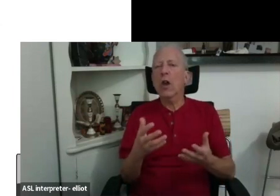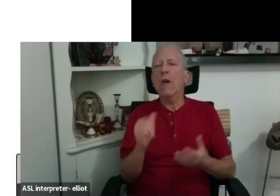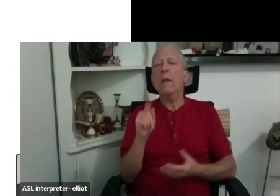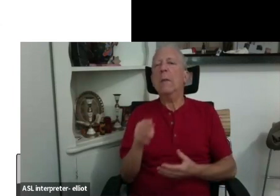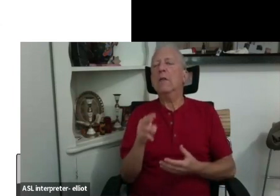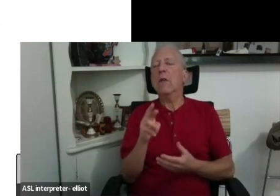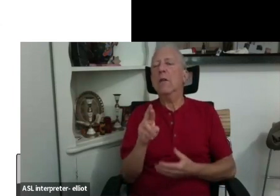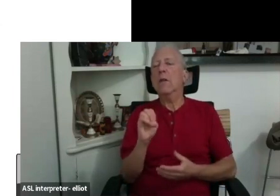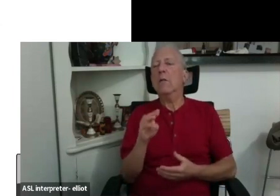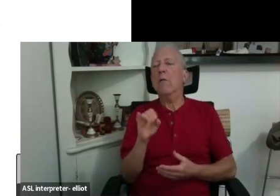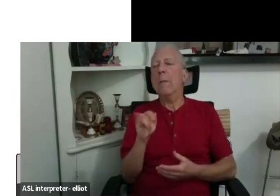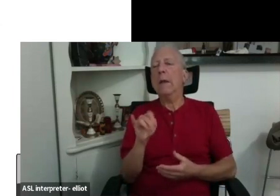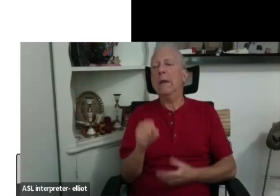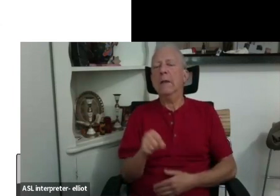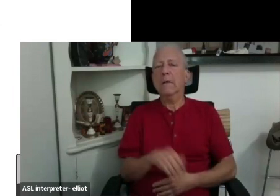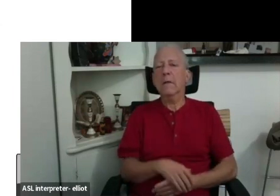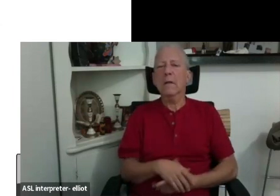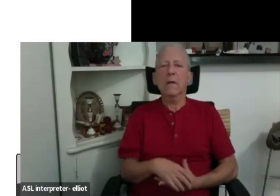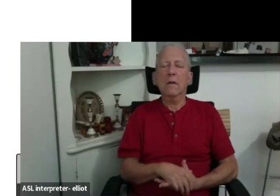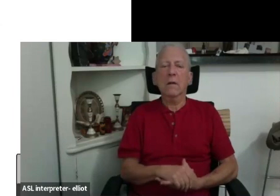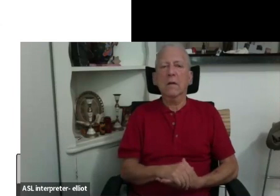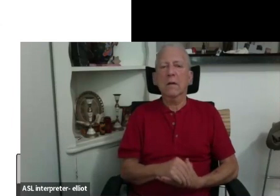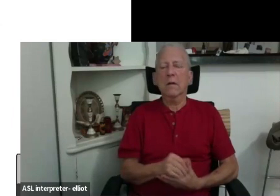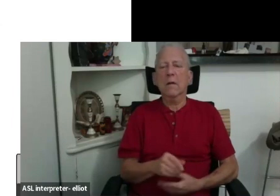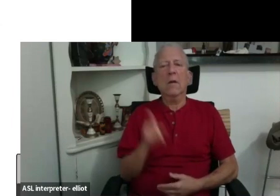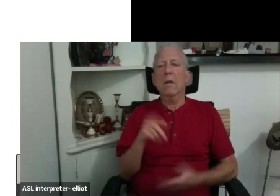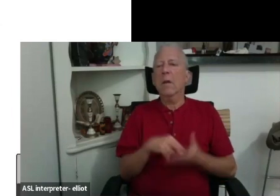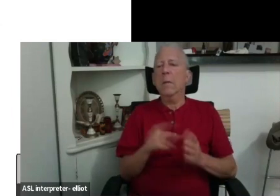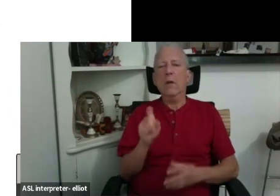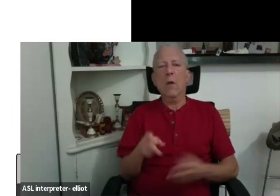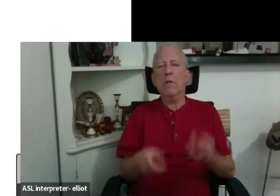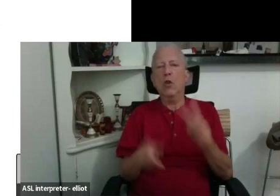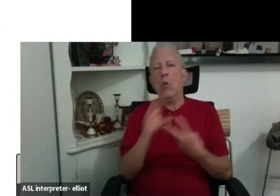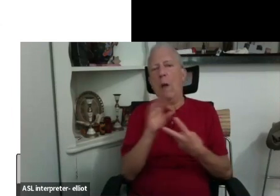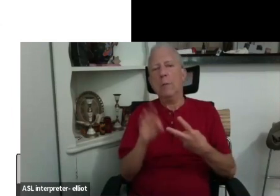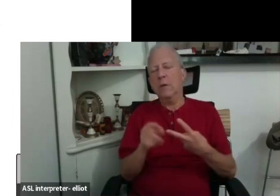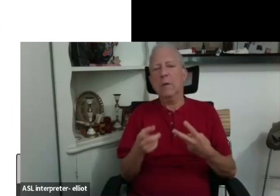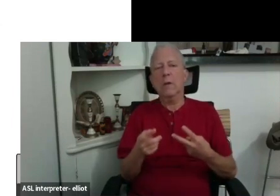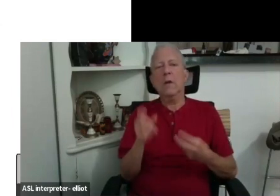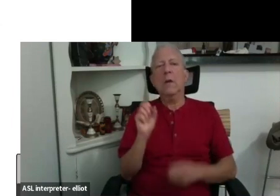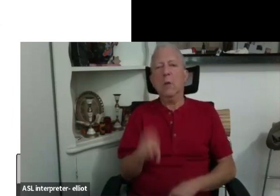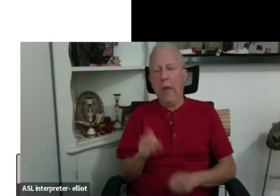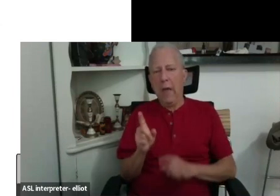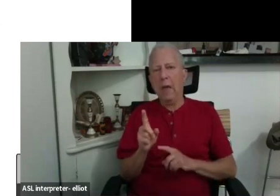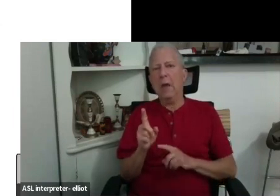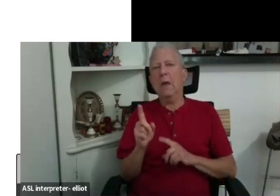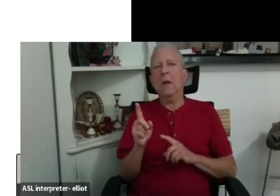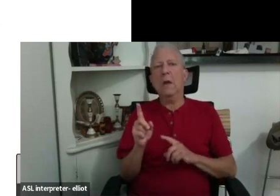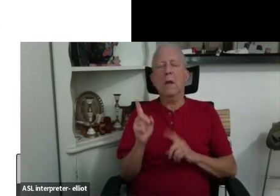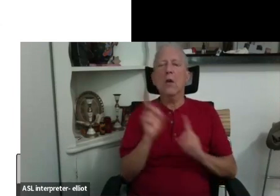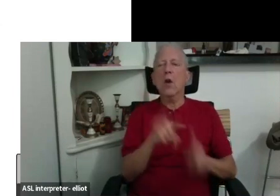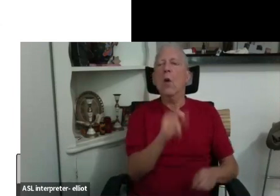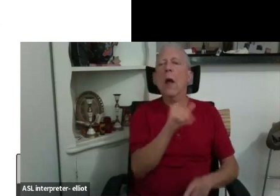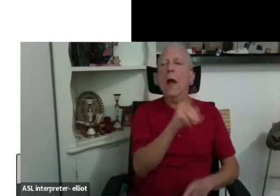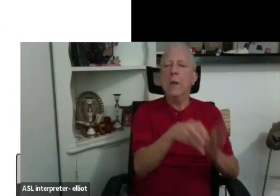other administrative codes and bodies. So you have two options. So you can go to the admin review,